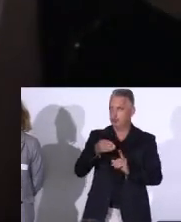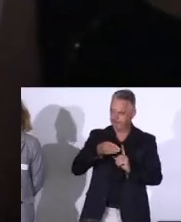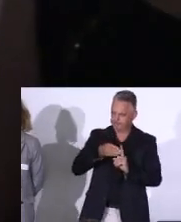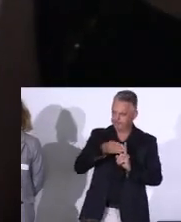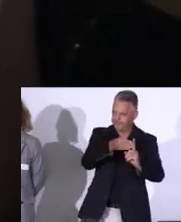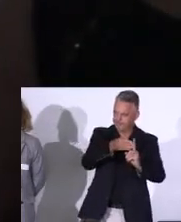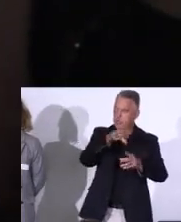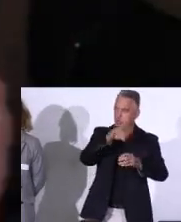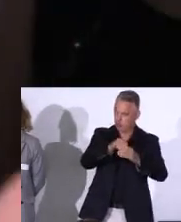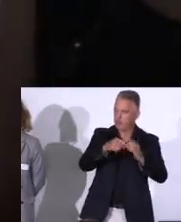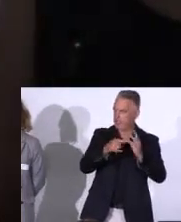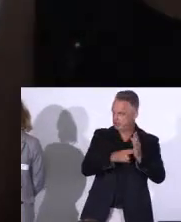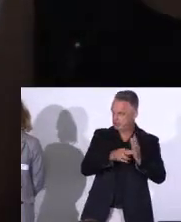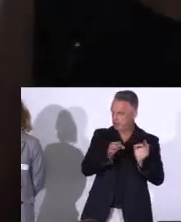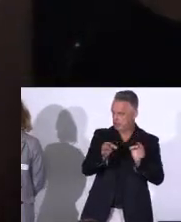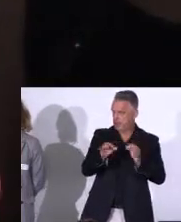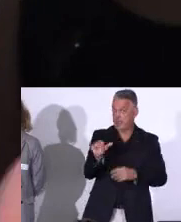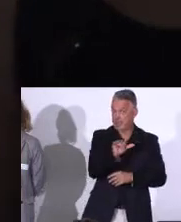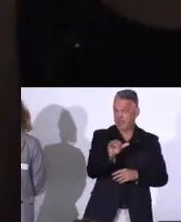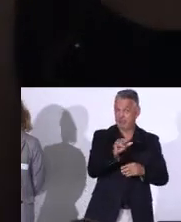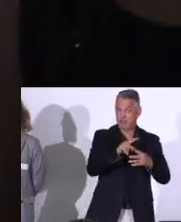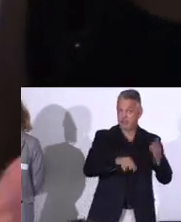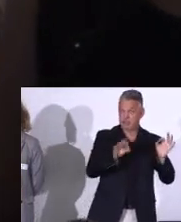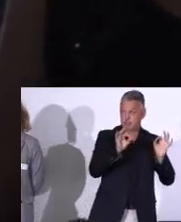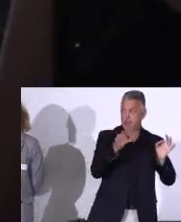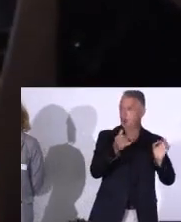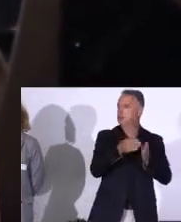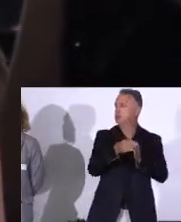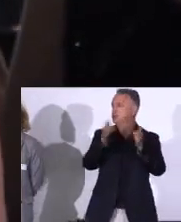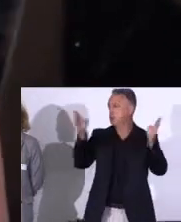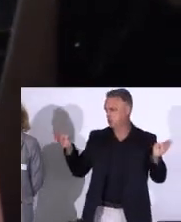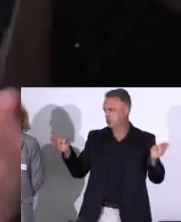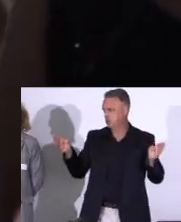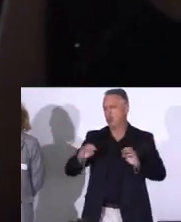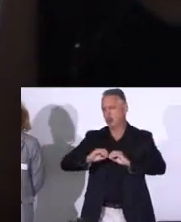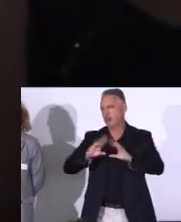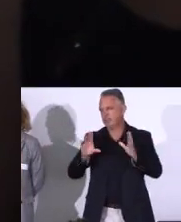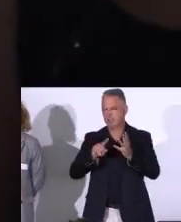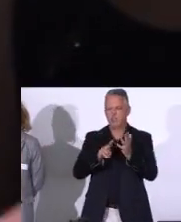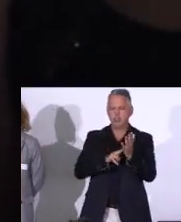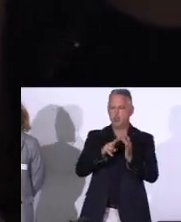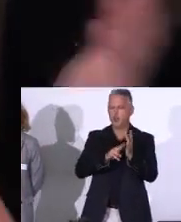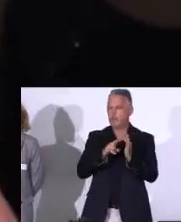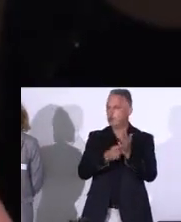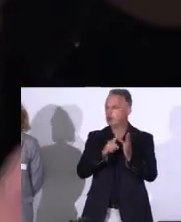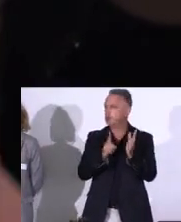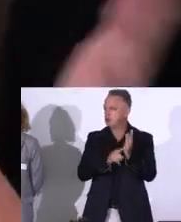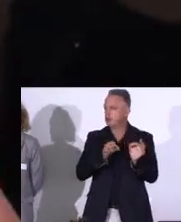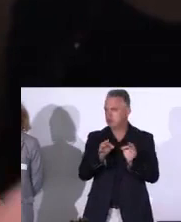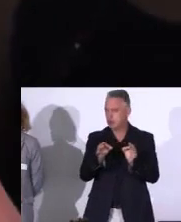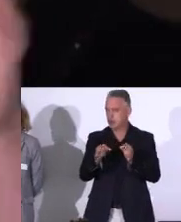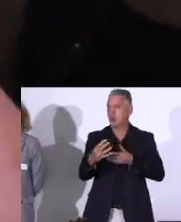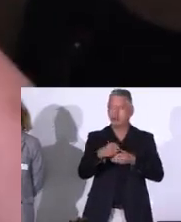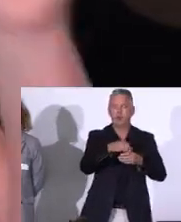can be disability-specific or broader than that. Obviously, with the concept of universal design and intersectionality, we want to work